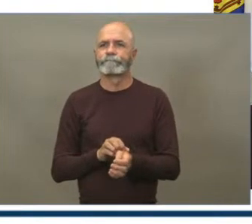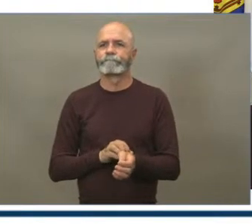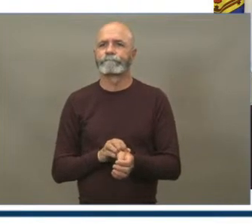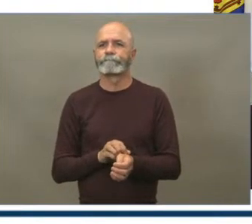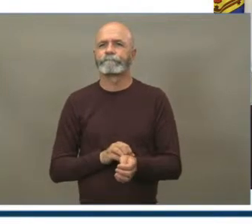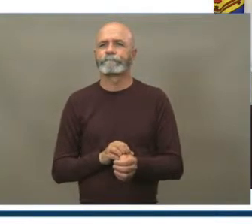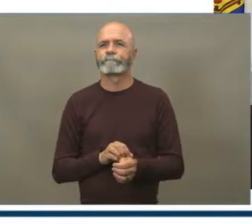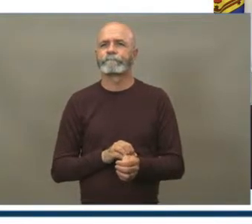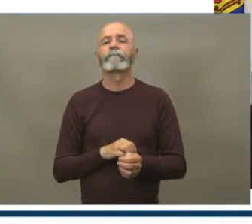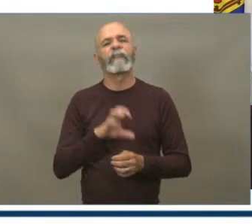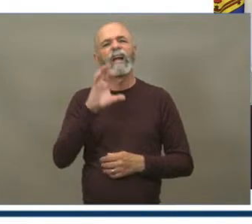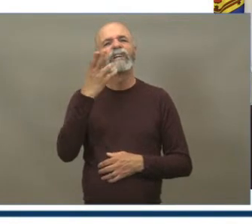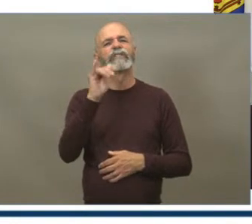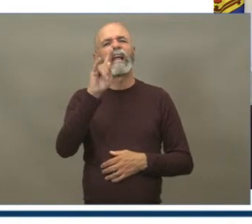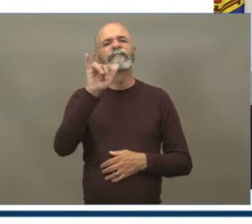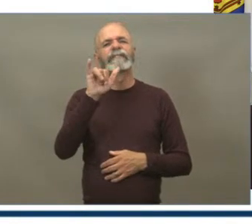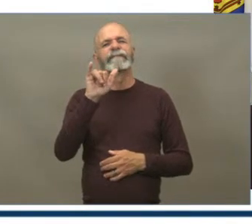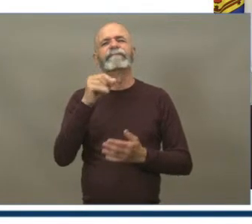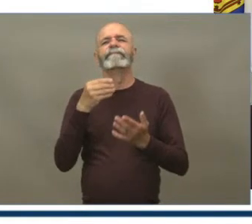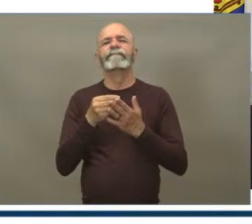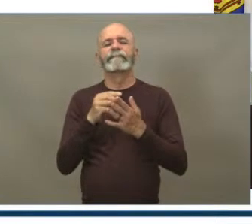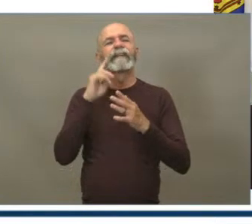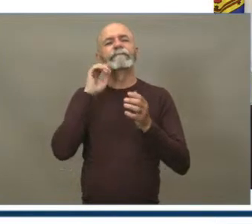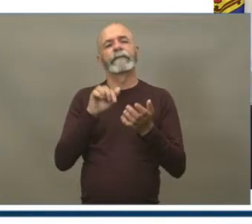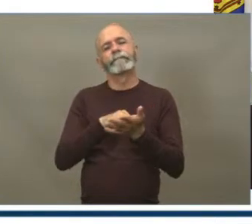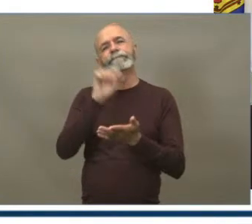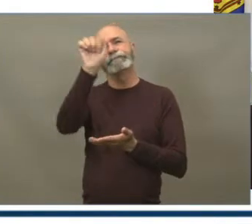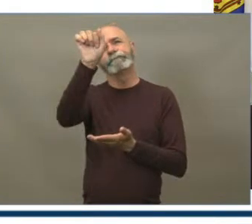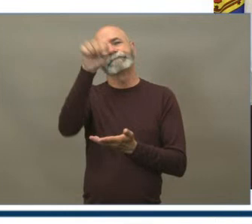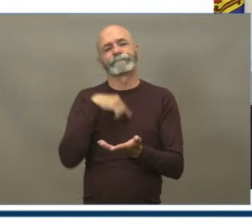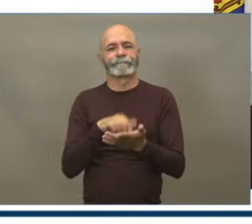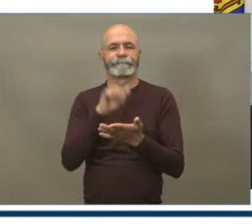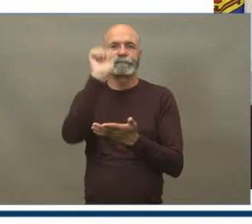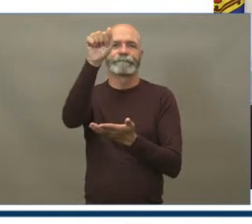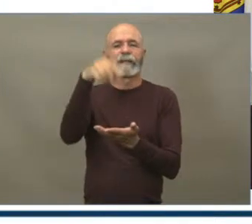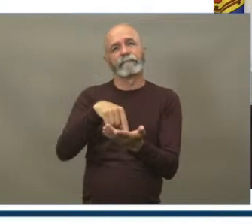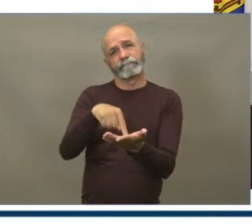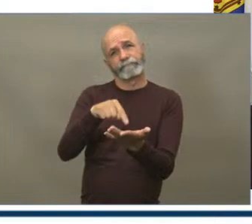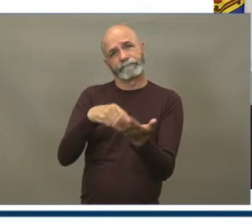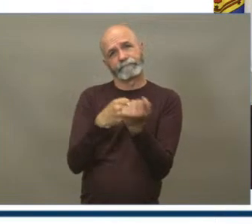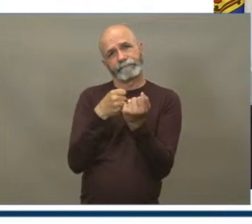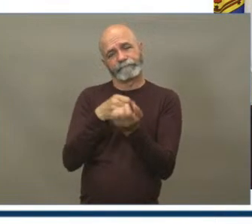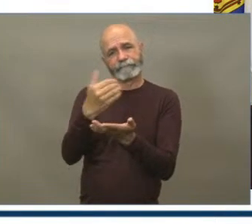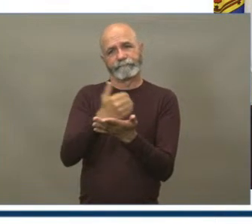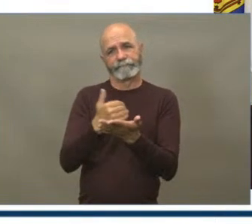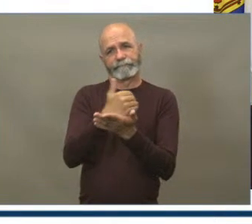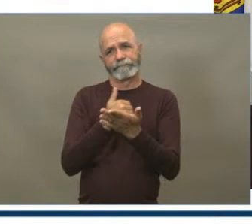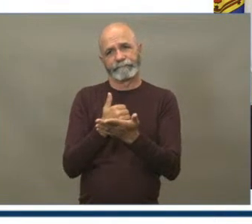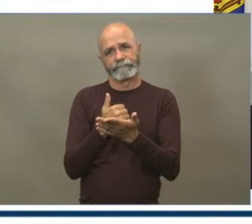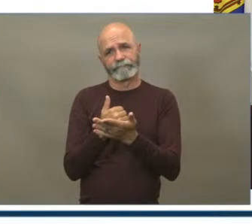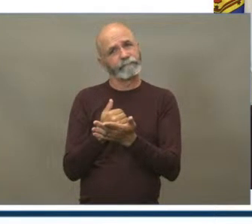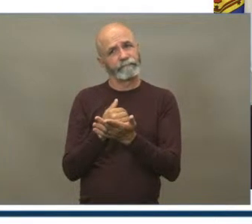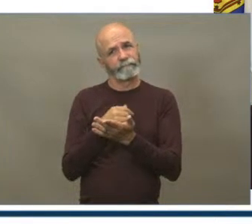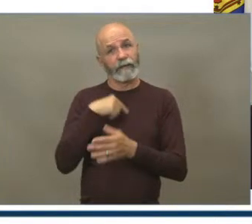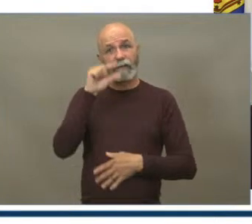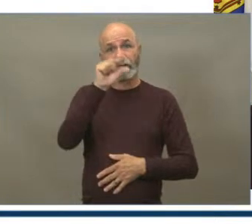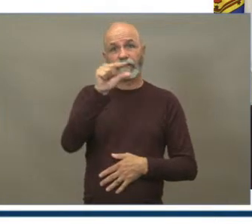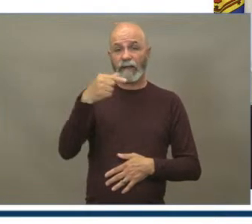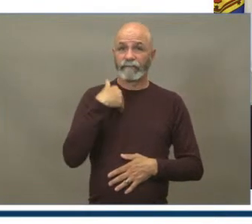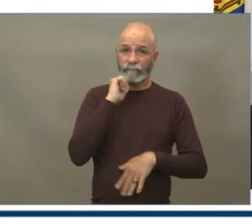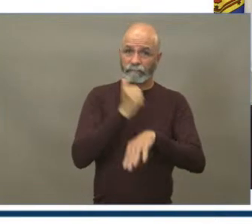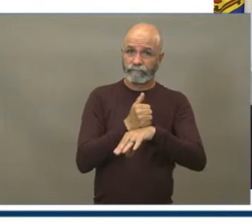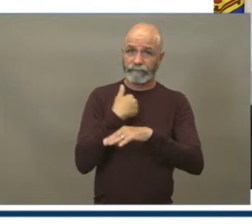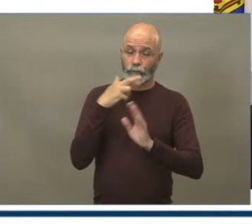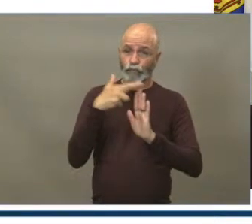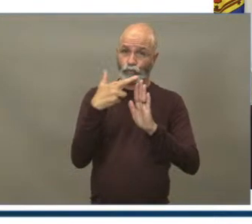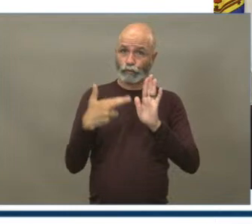money during the past few days. Does the province have any policies around door-to-door fundraising or